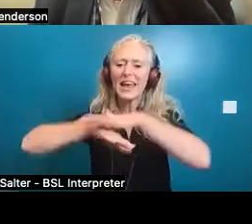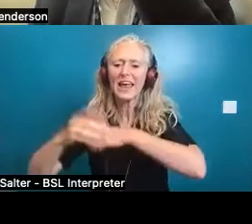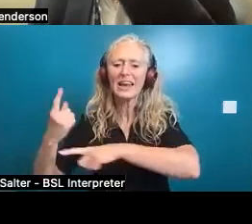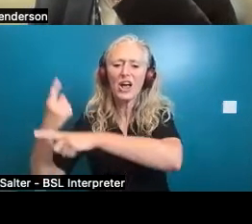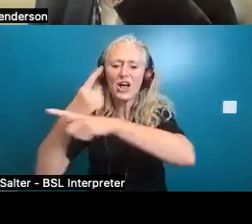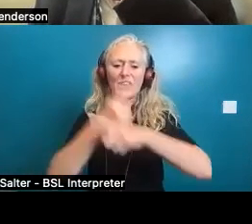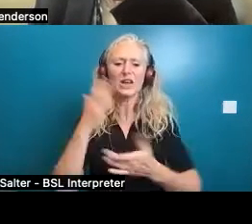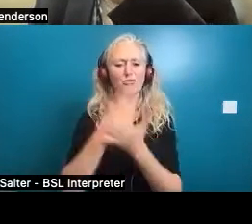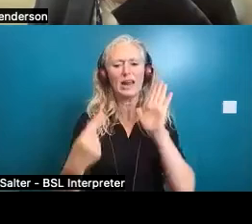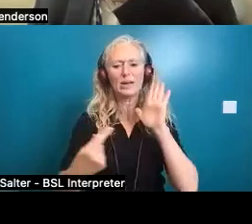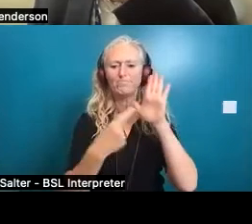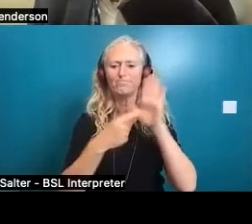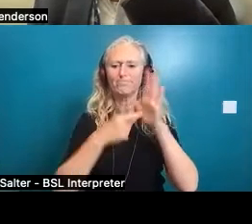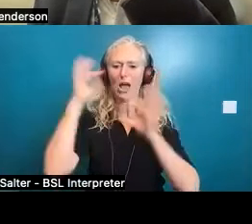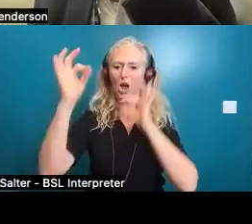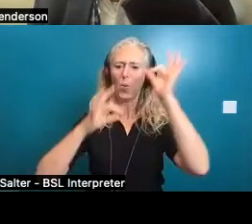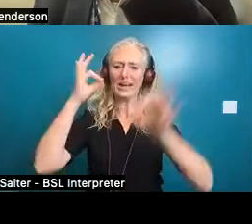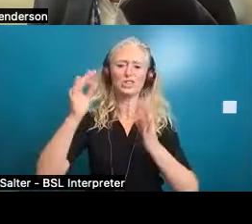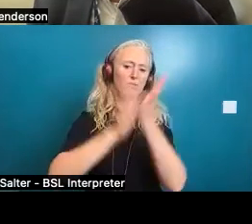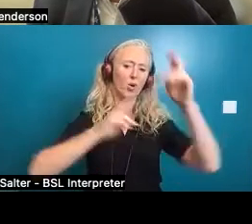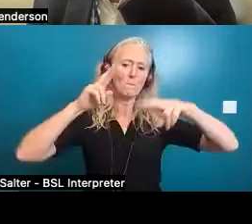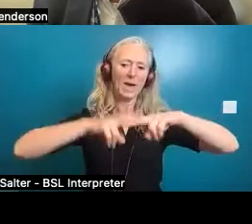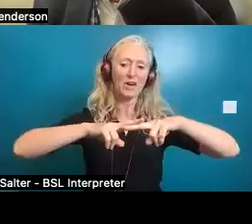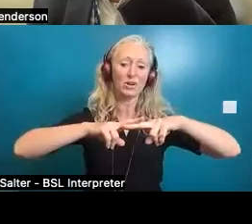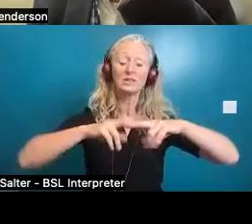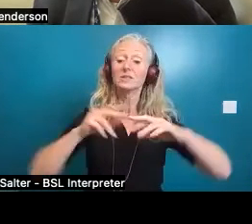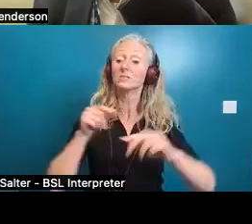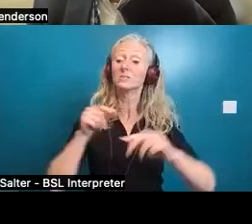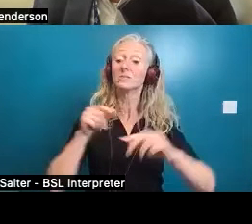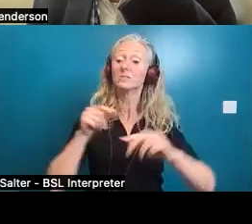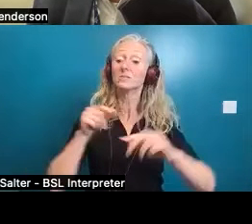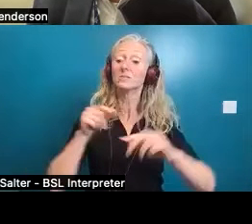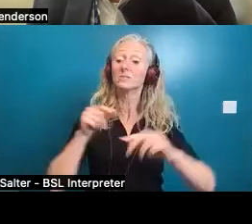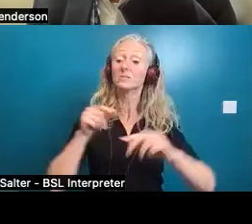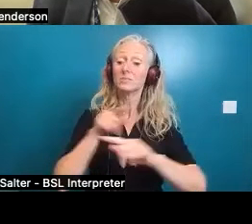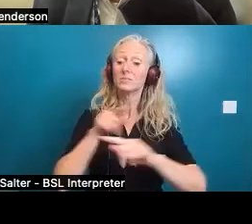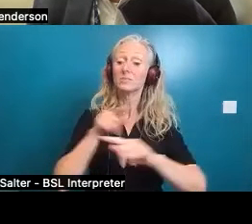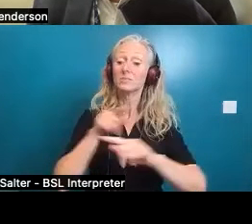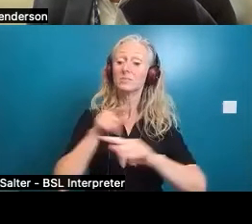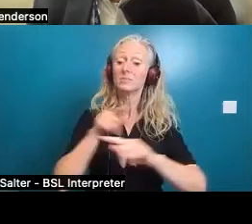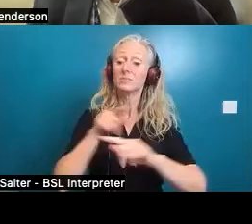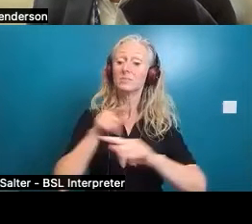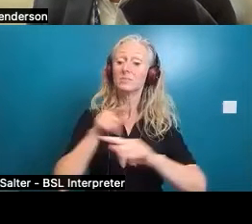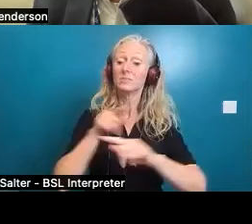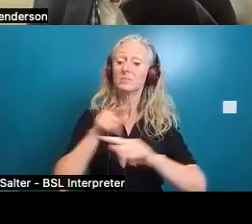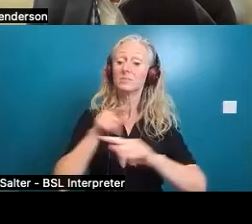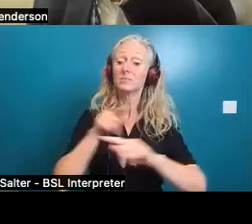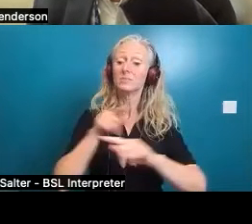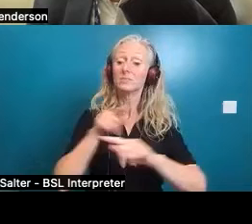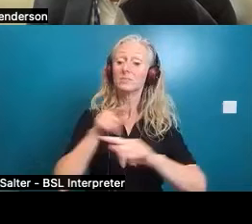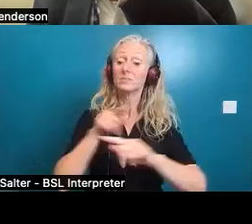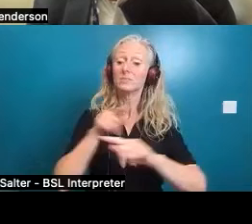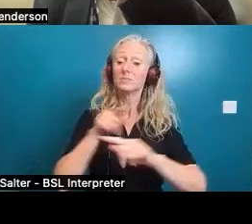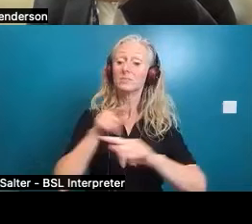important question for parents. And it helps us all realise how important it is we get that full genetic diagnosis, so that we have